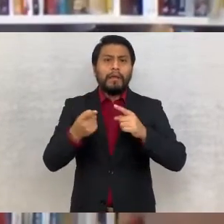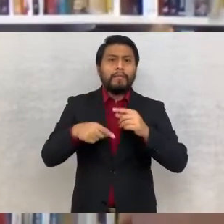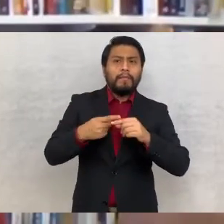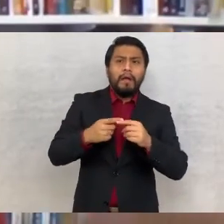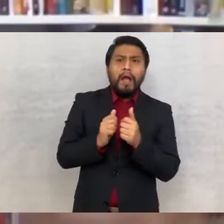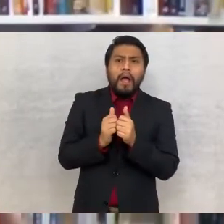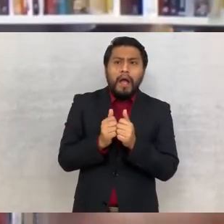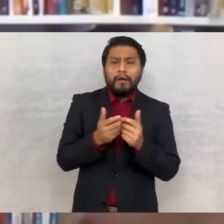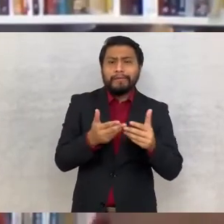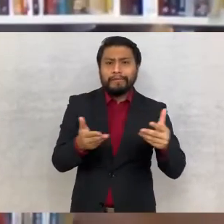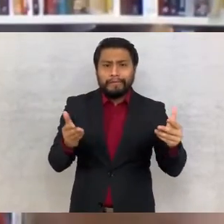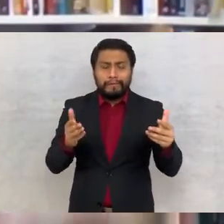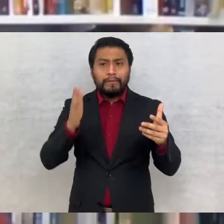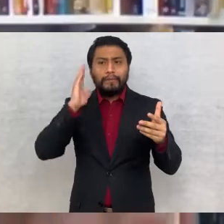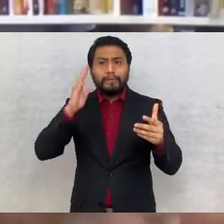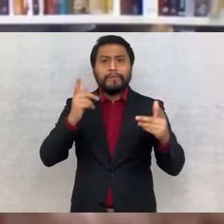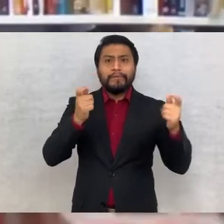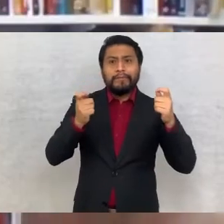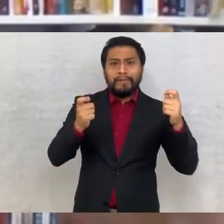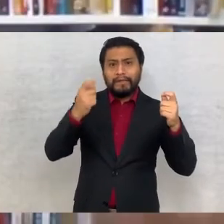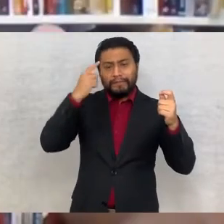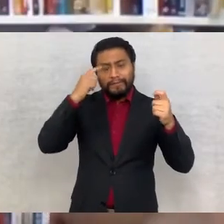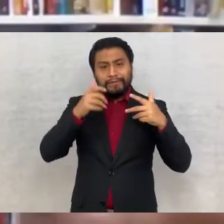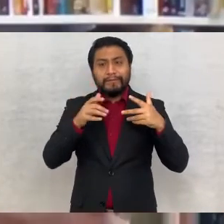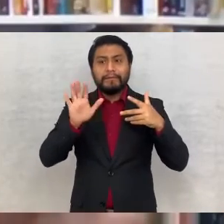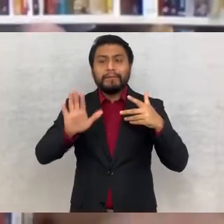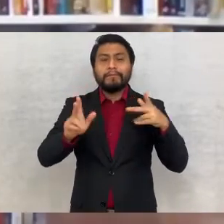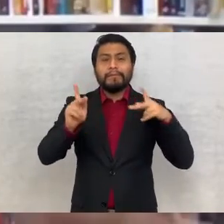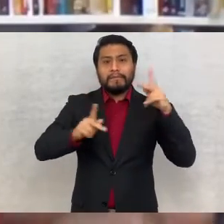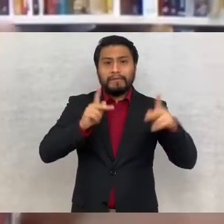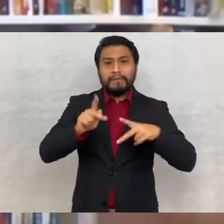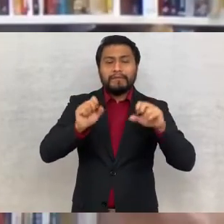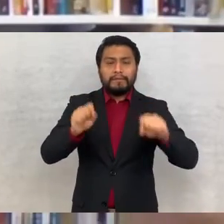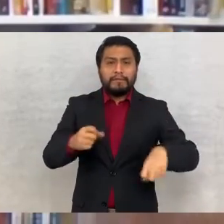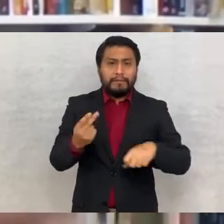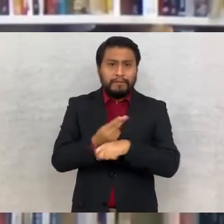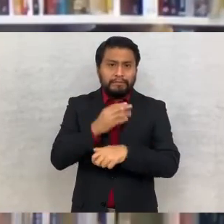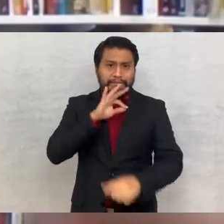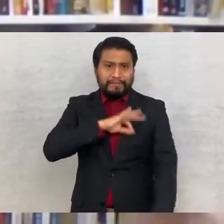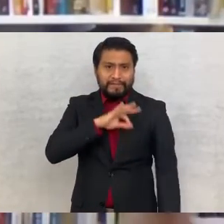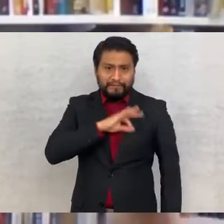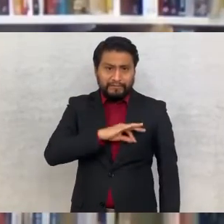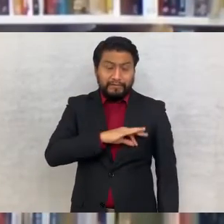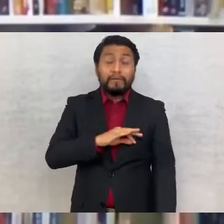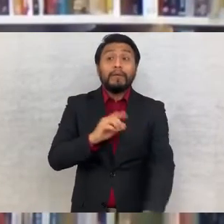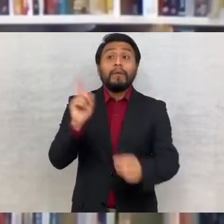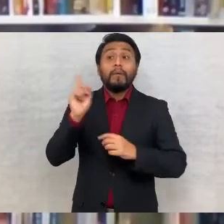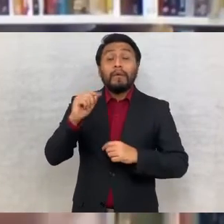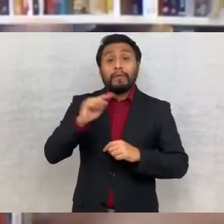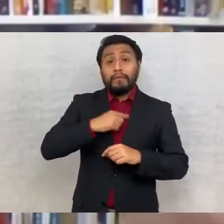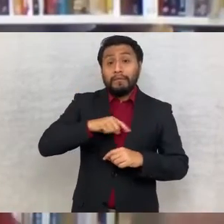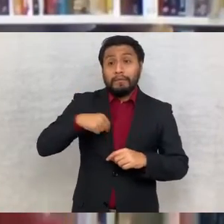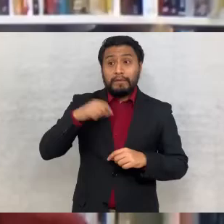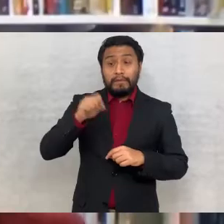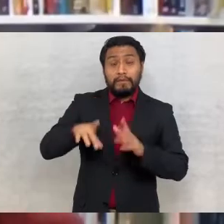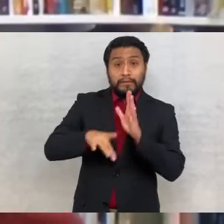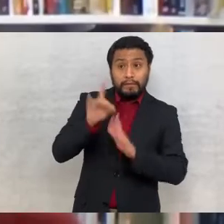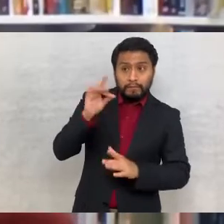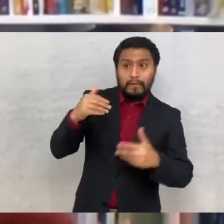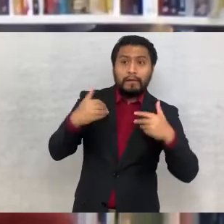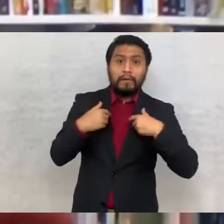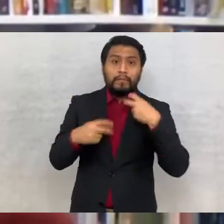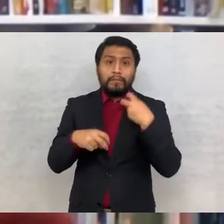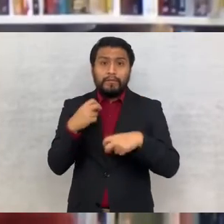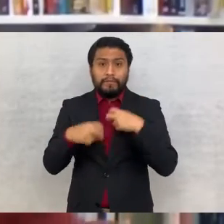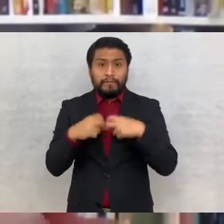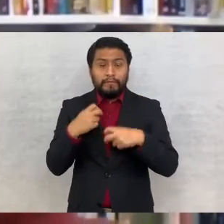us to think about how to best manage the resources that are possessed in relation to its inhabitants. From that island, in which we identified